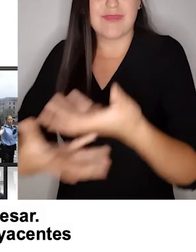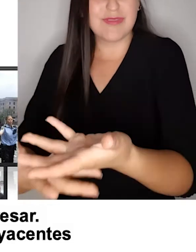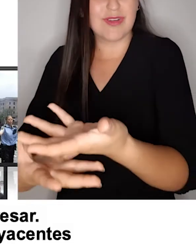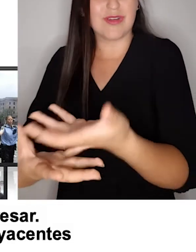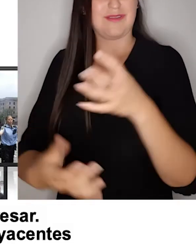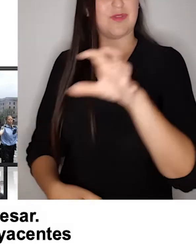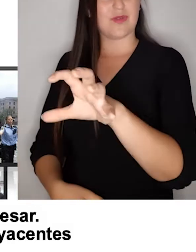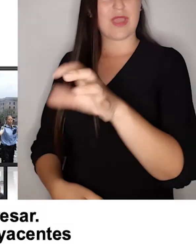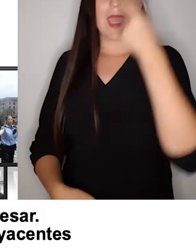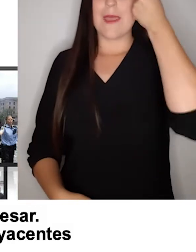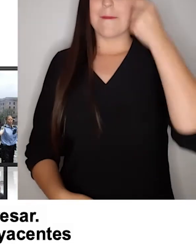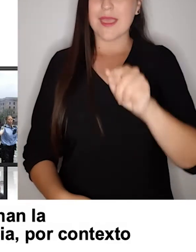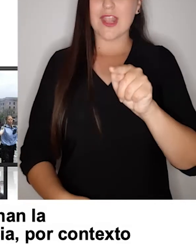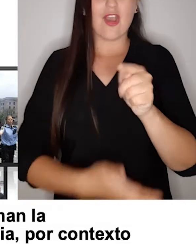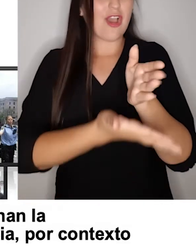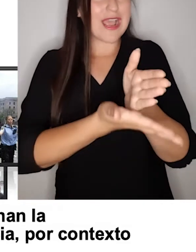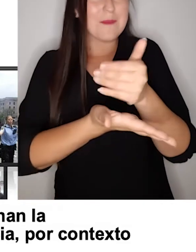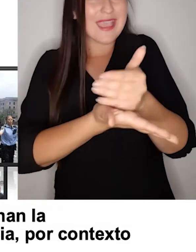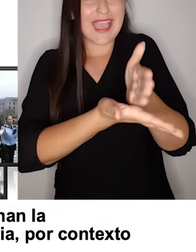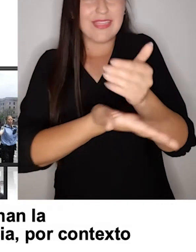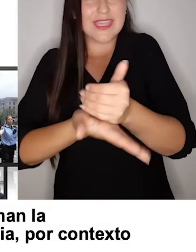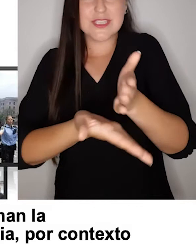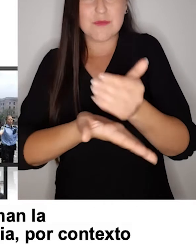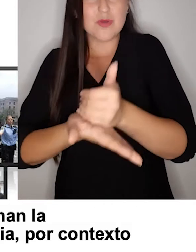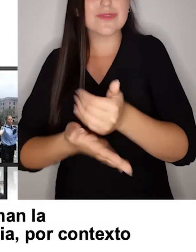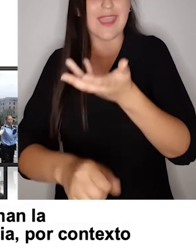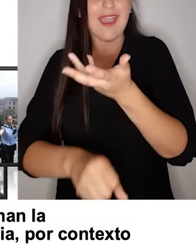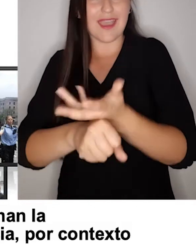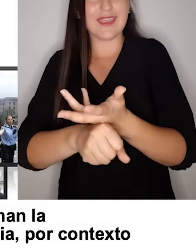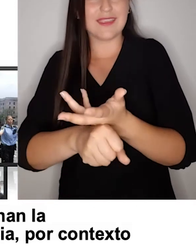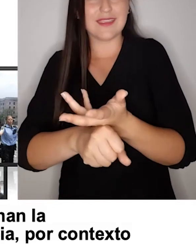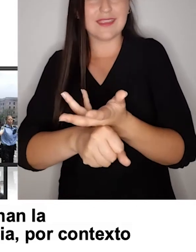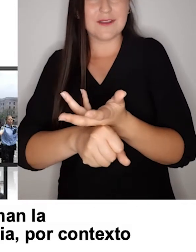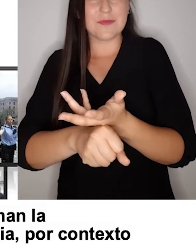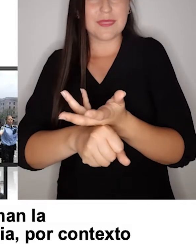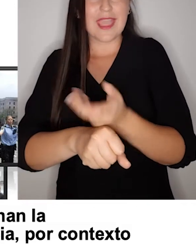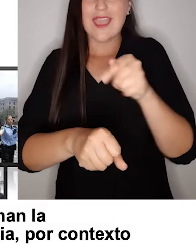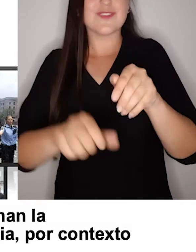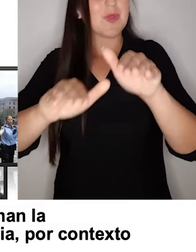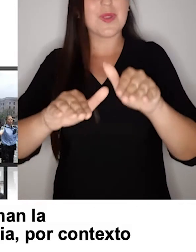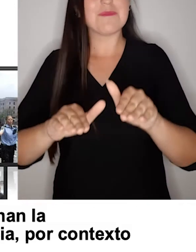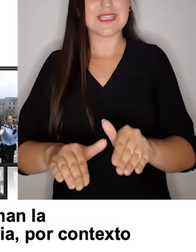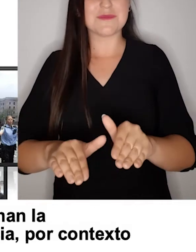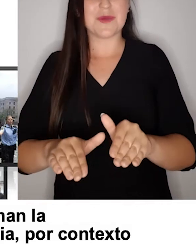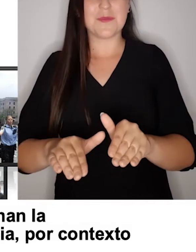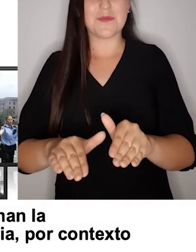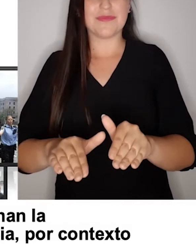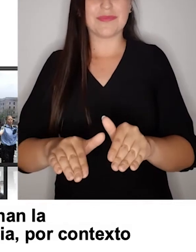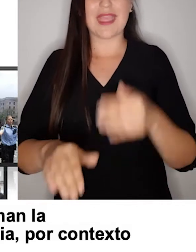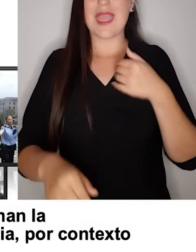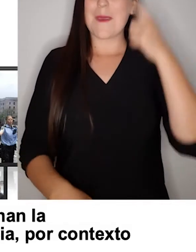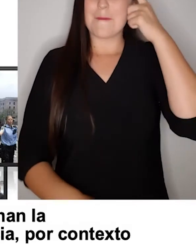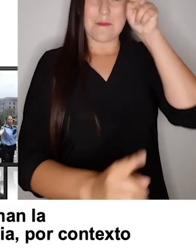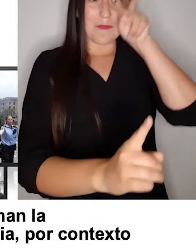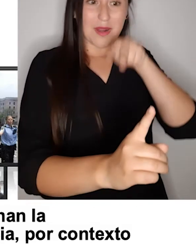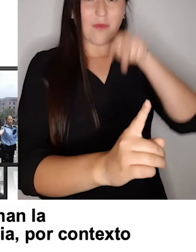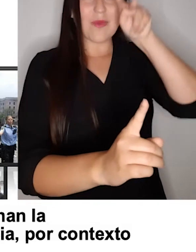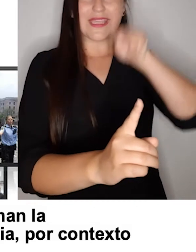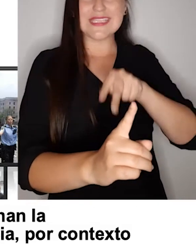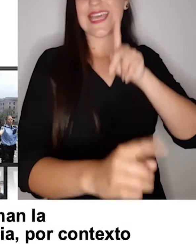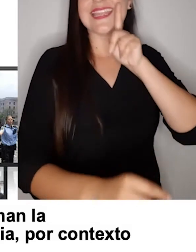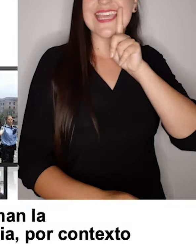of the mechanisms beneath are still the same. Prejudices fill the human need for identity